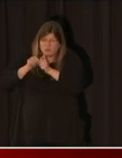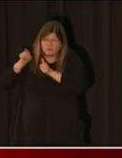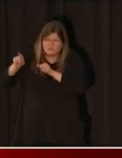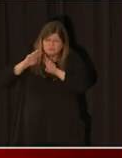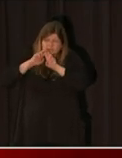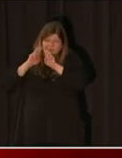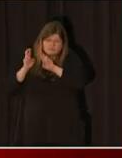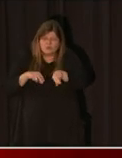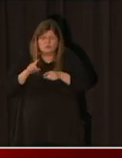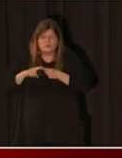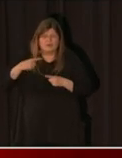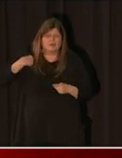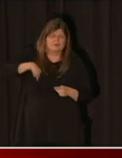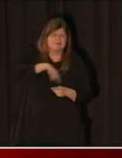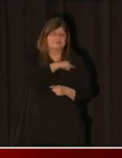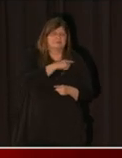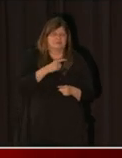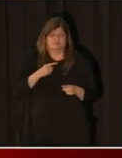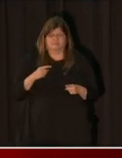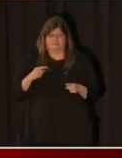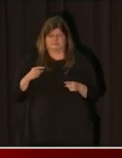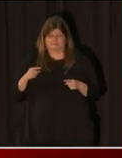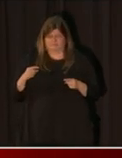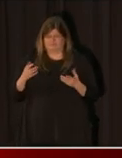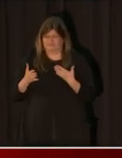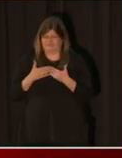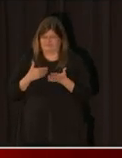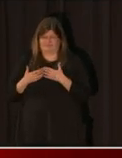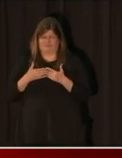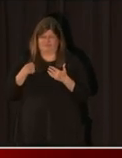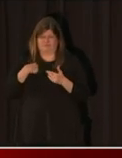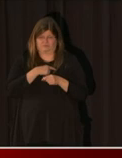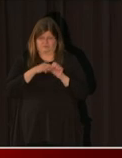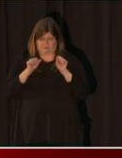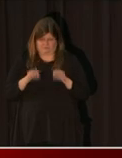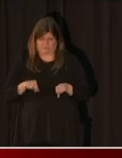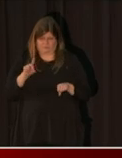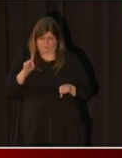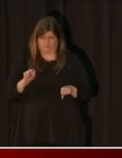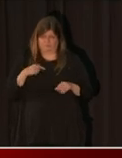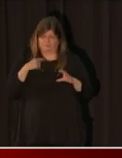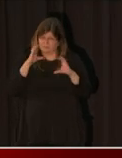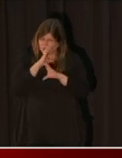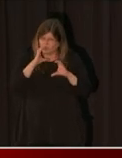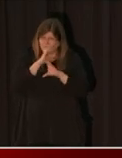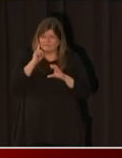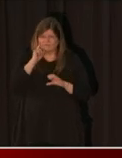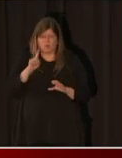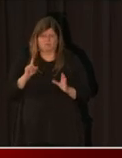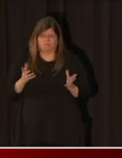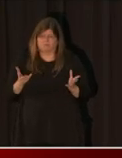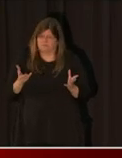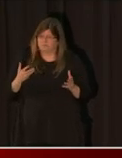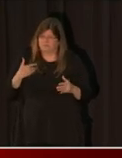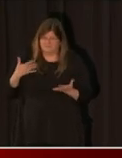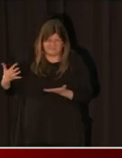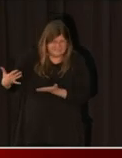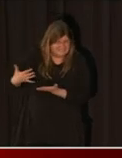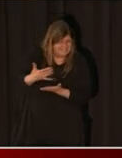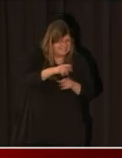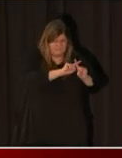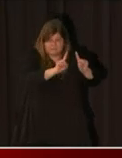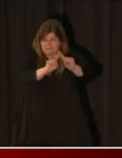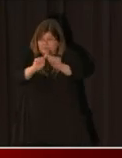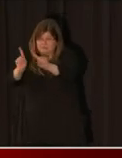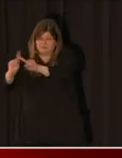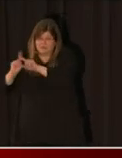and anything more that we can do. So we will look forward to continuing to report to you on our strategies to